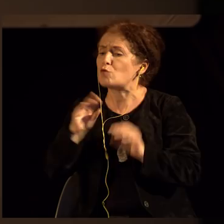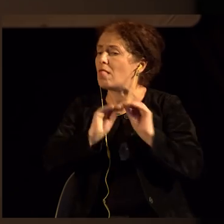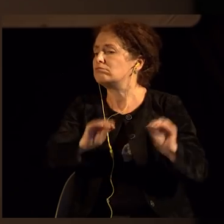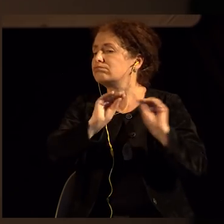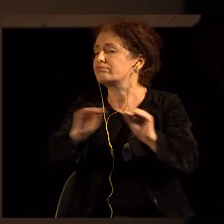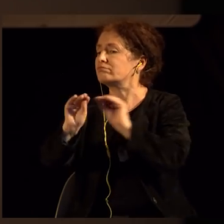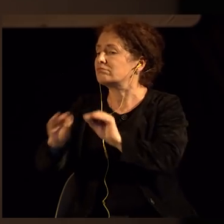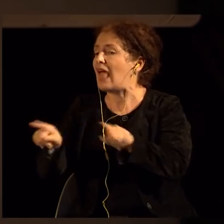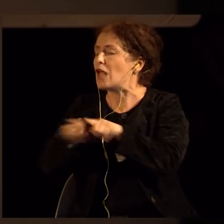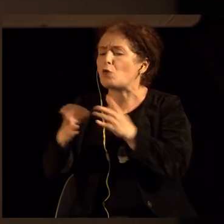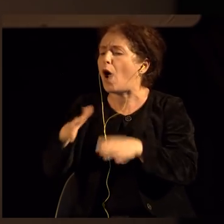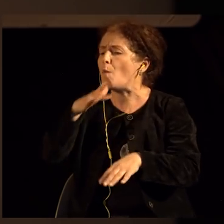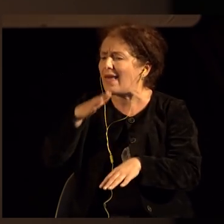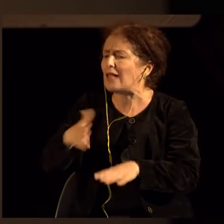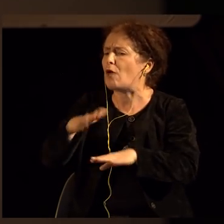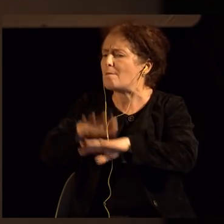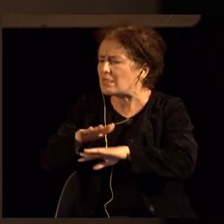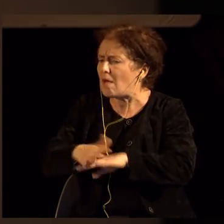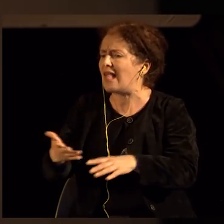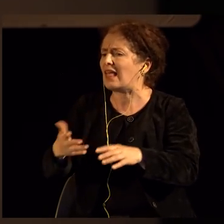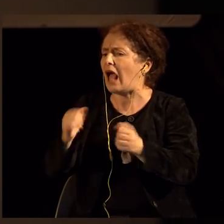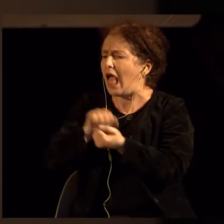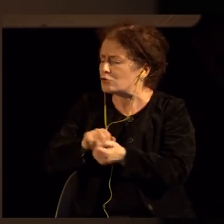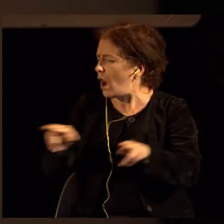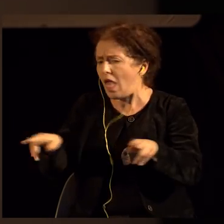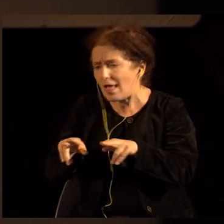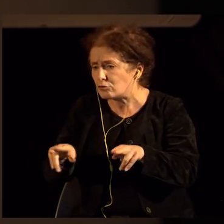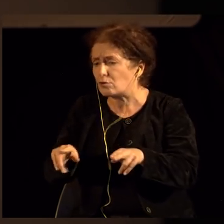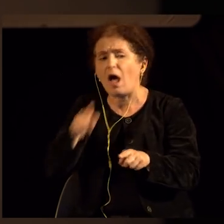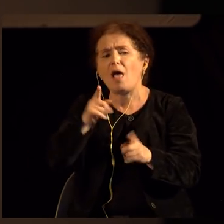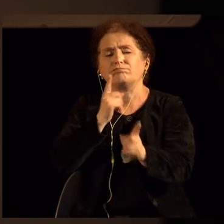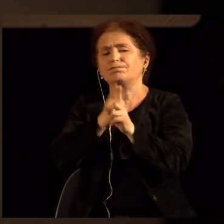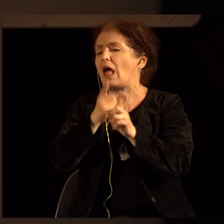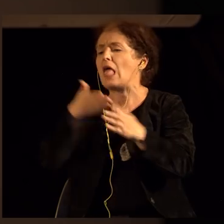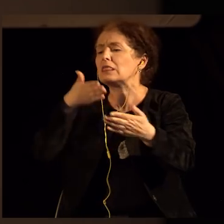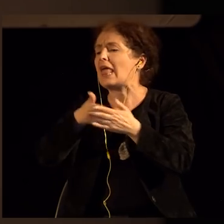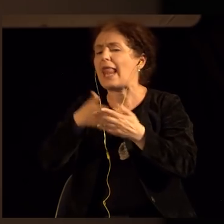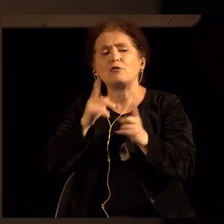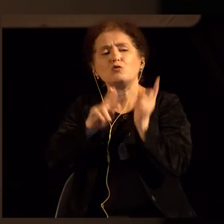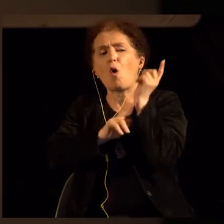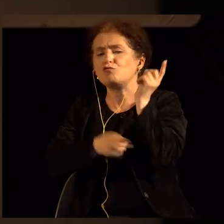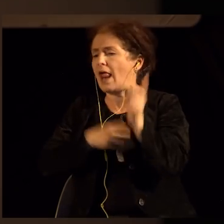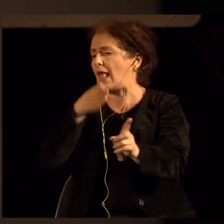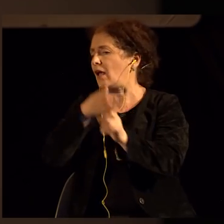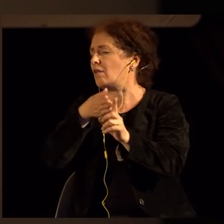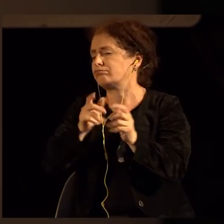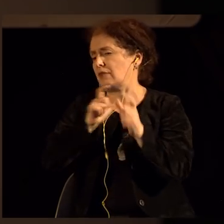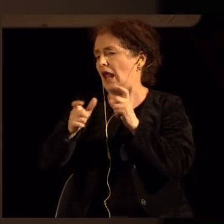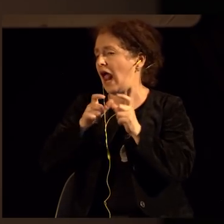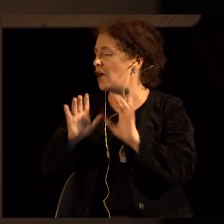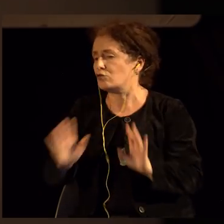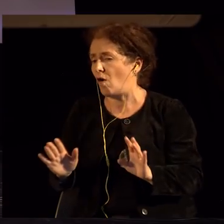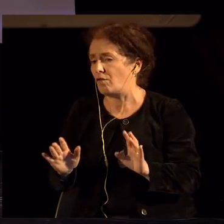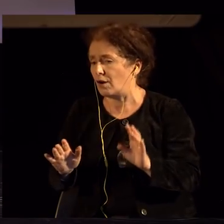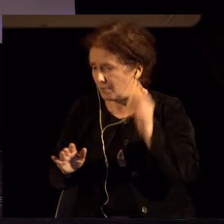say that yes, it is okay to masturbate four times a day. And no, you won't grow hair on your hands if you do so. And so